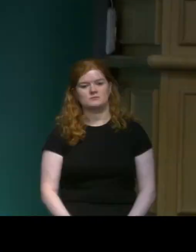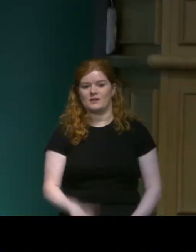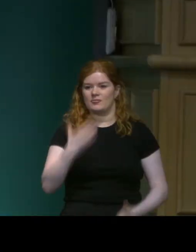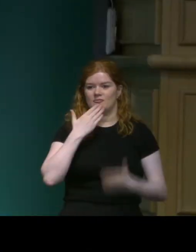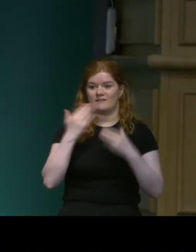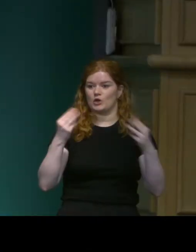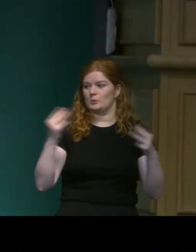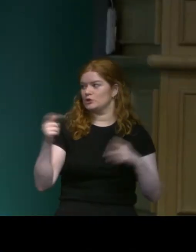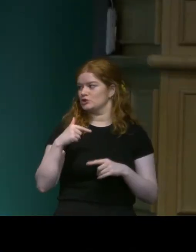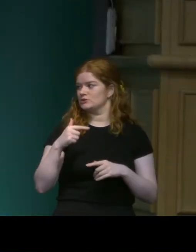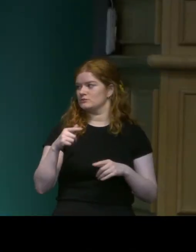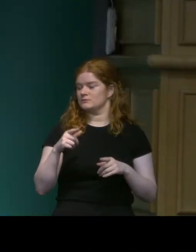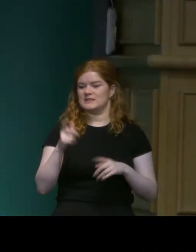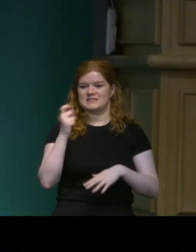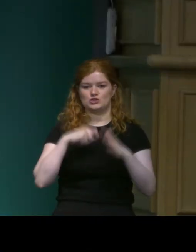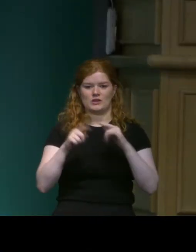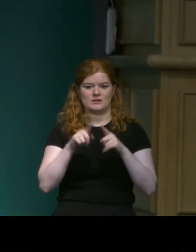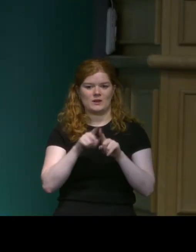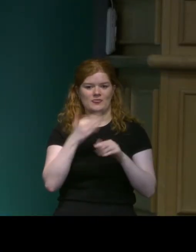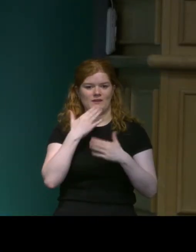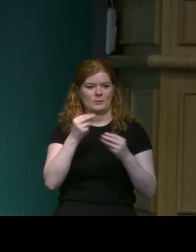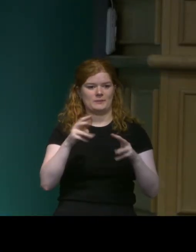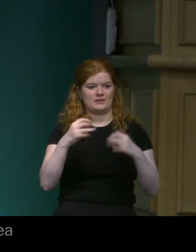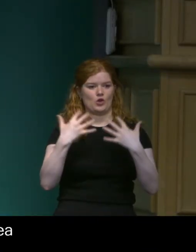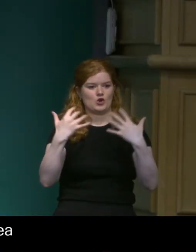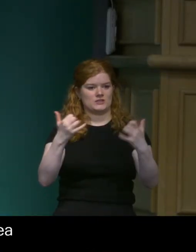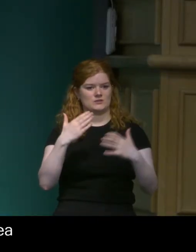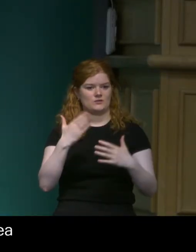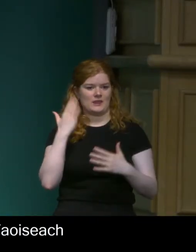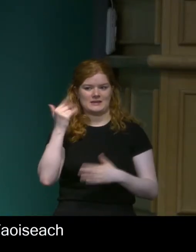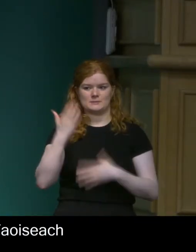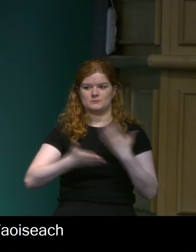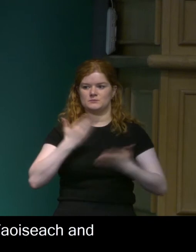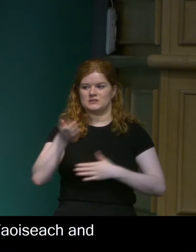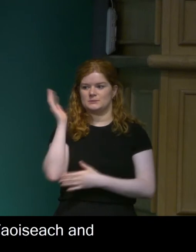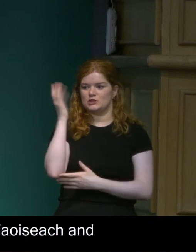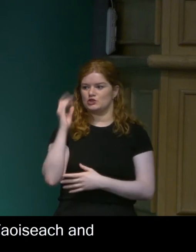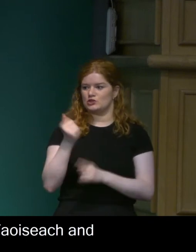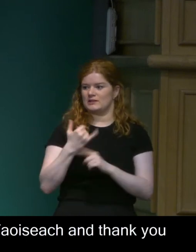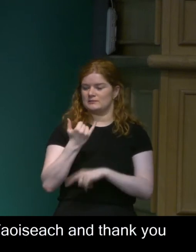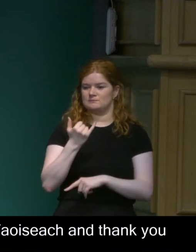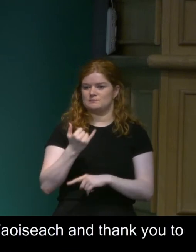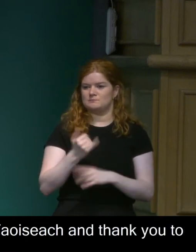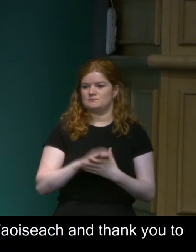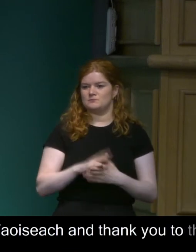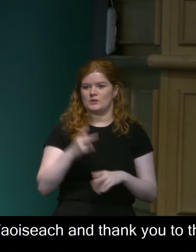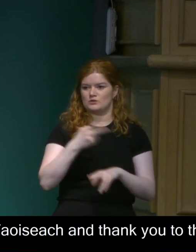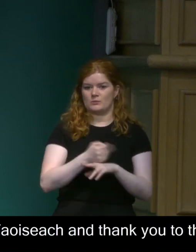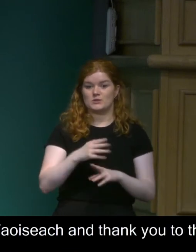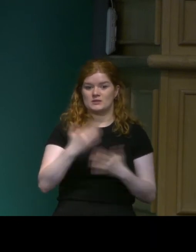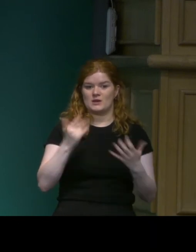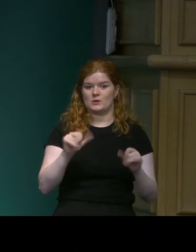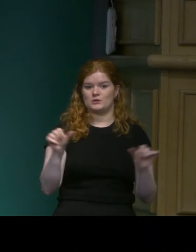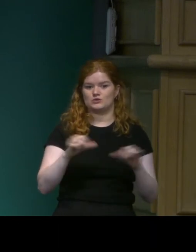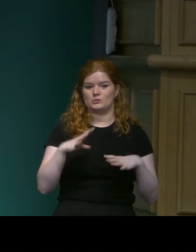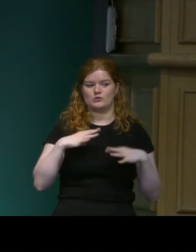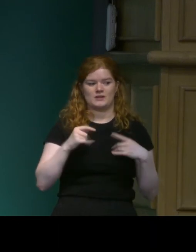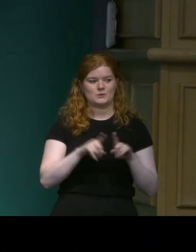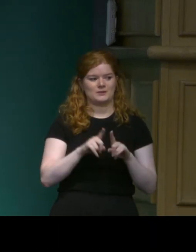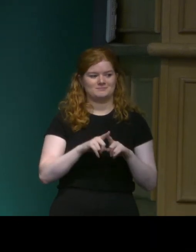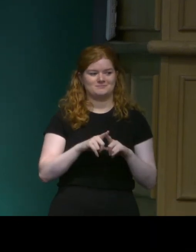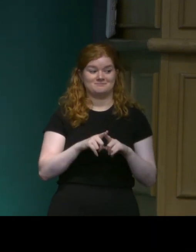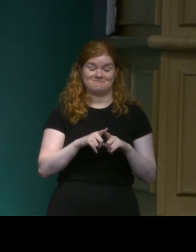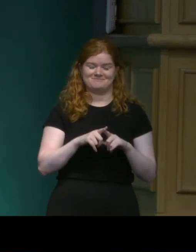thank you very much indeed Fisher and thank you to those in the audience who permissioned him to give a speech on it encumbered and we're now going to take a short break